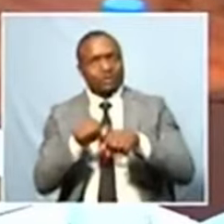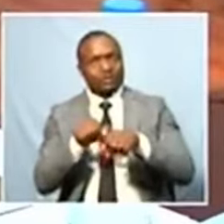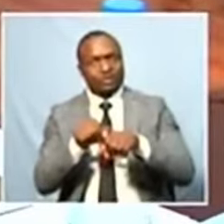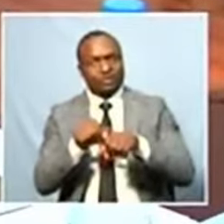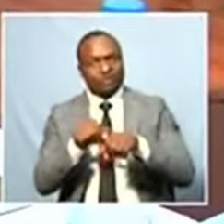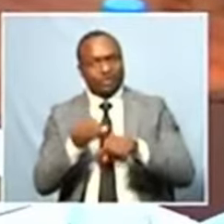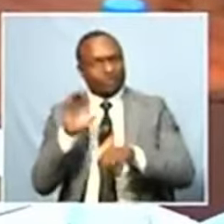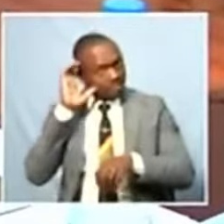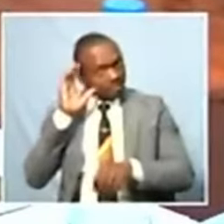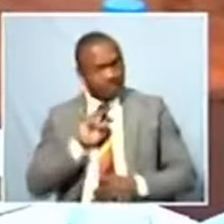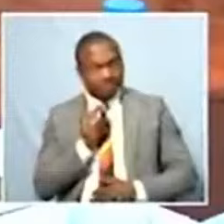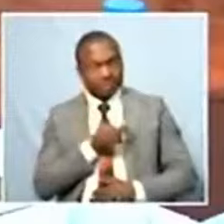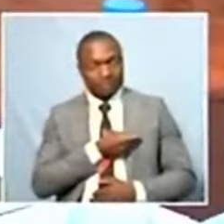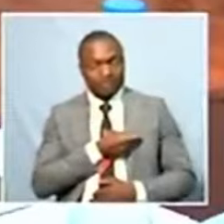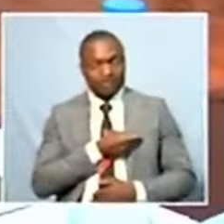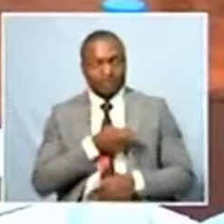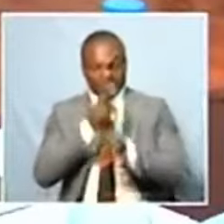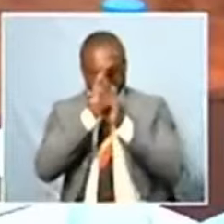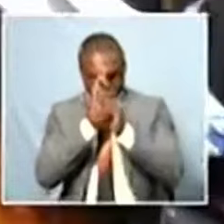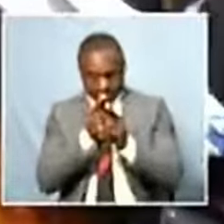you respond to it. Honorable Mumba?